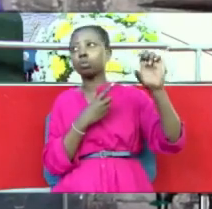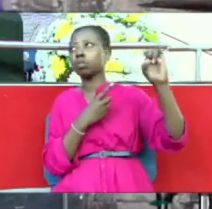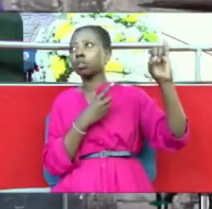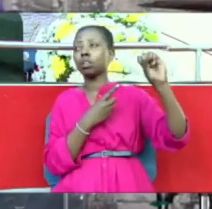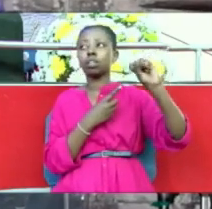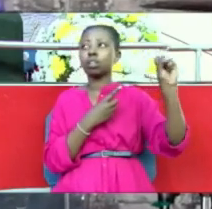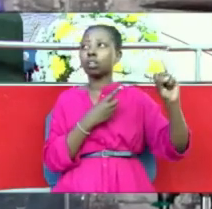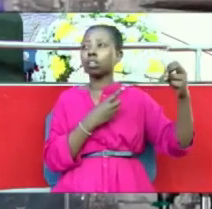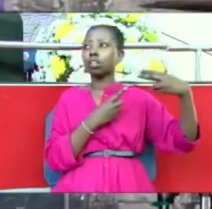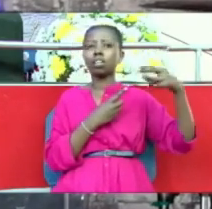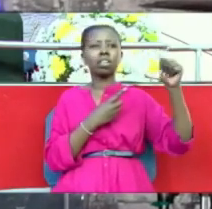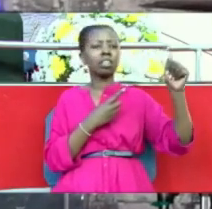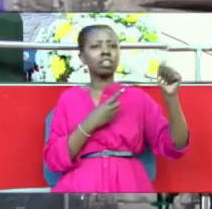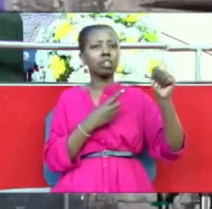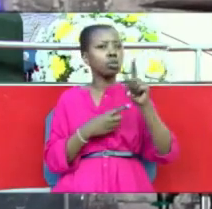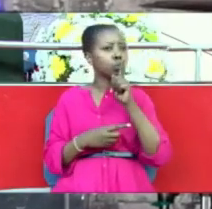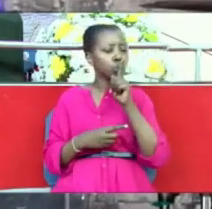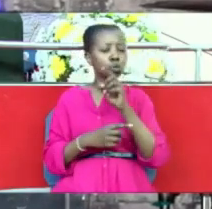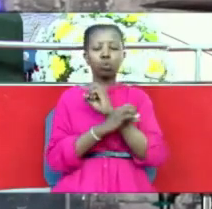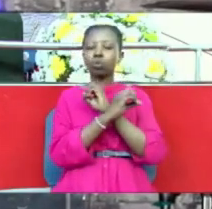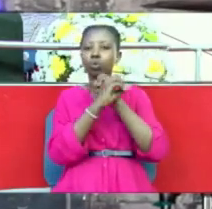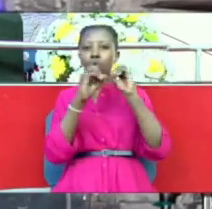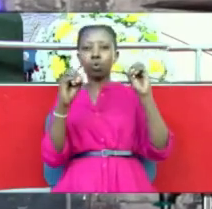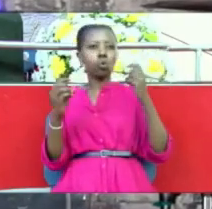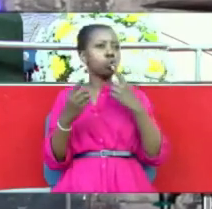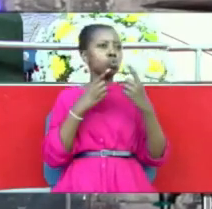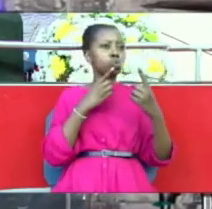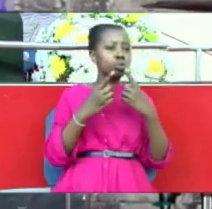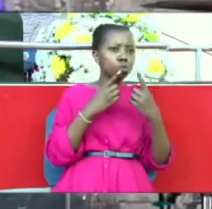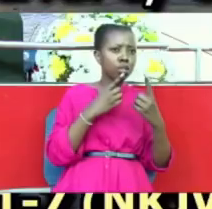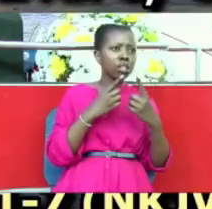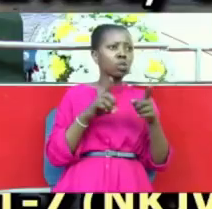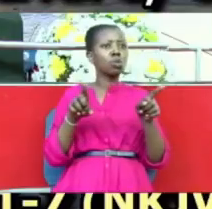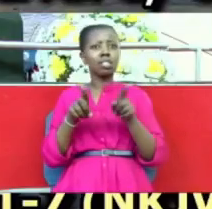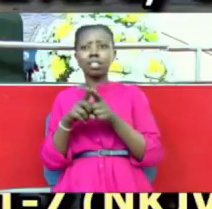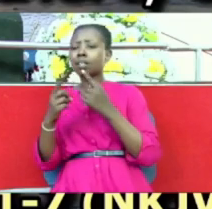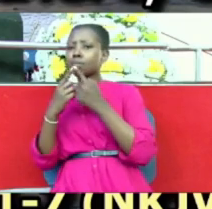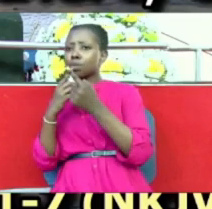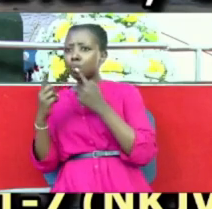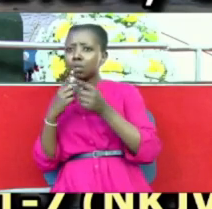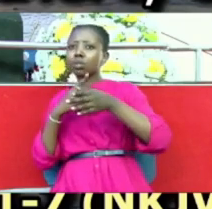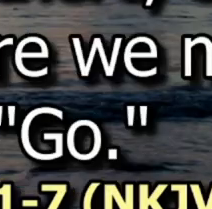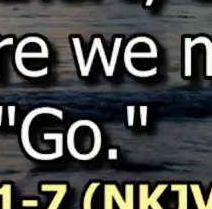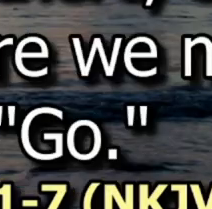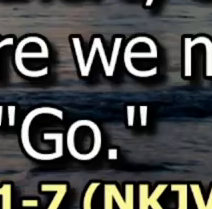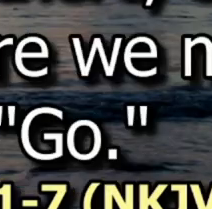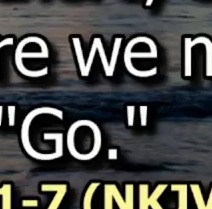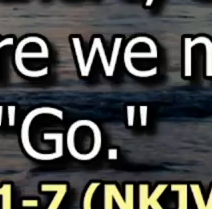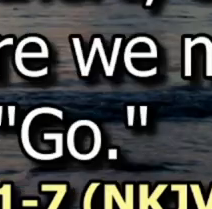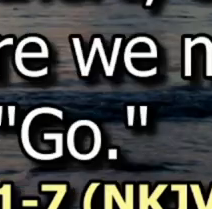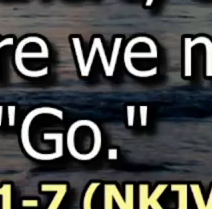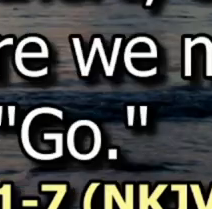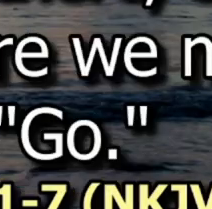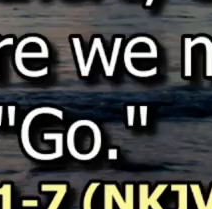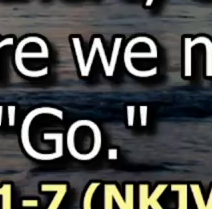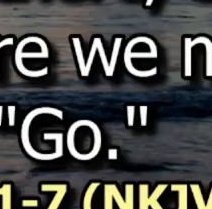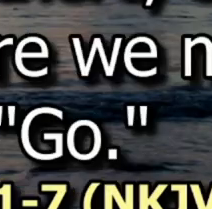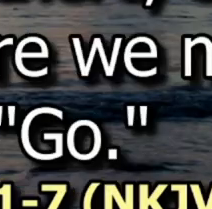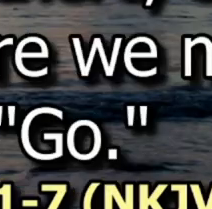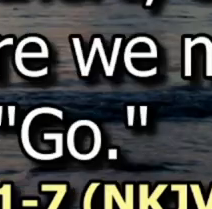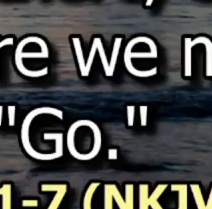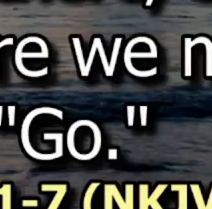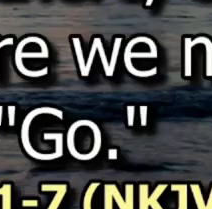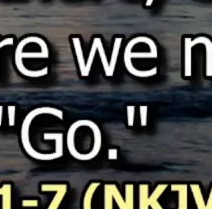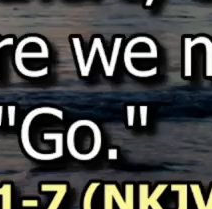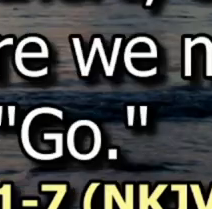quiet. Hawakunyamaza. They spoke out. Wakane. Let's speak to God. Nene Mungu. Let's speak out. Nene. You speak out